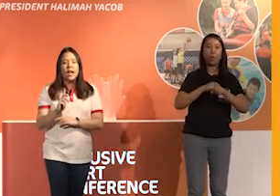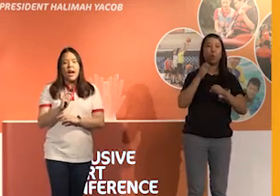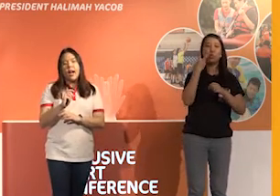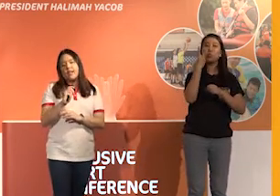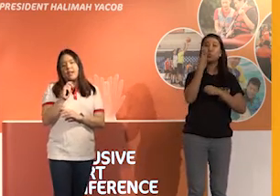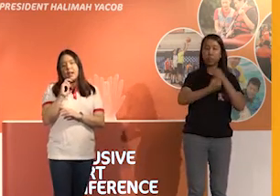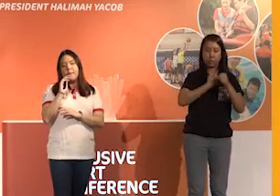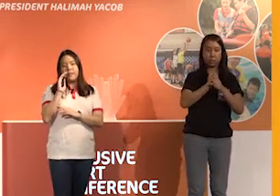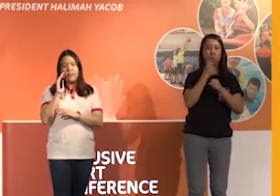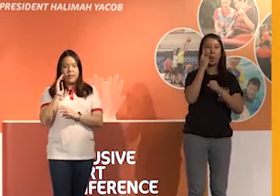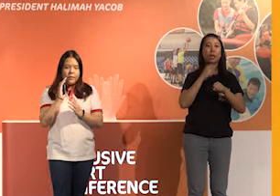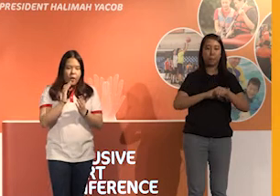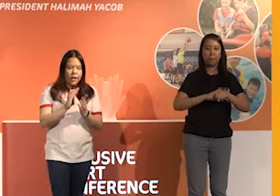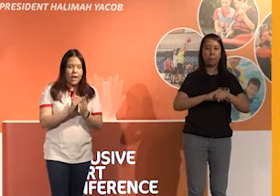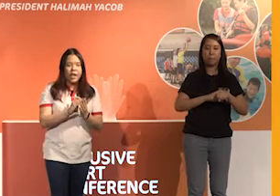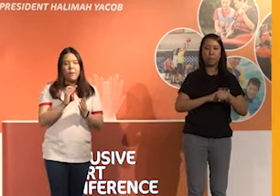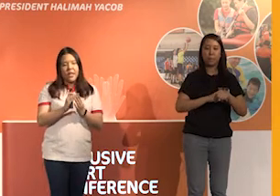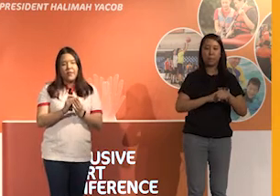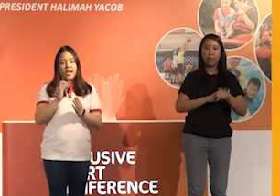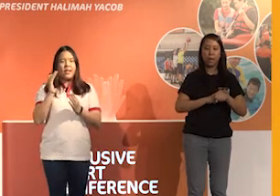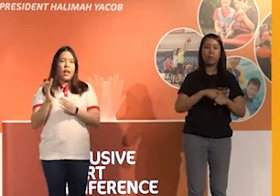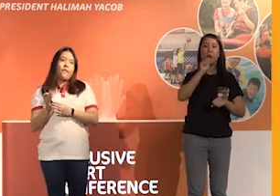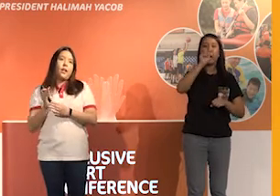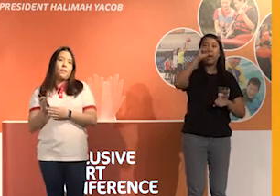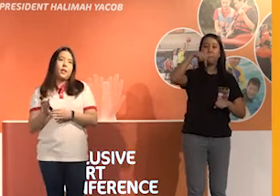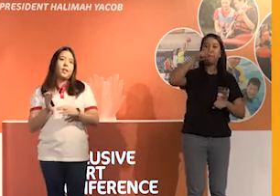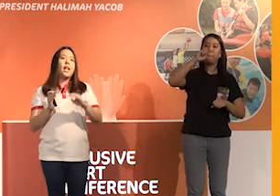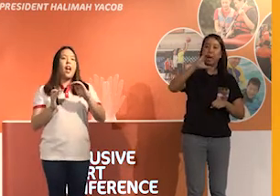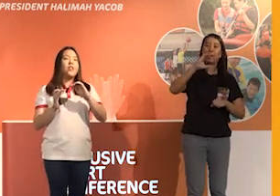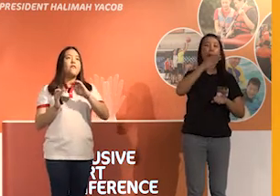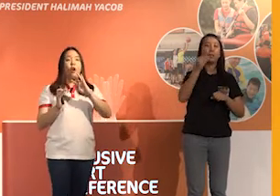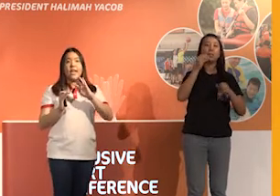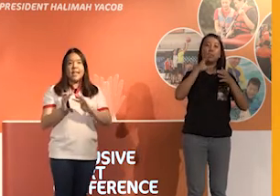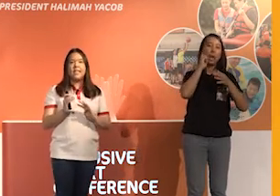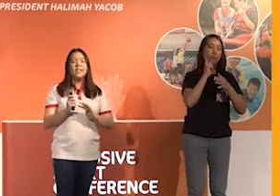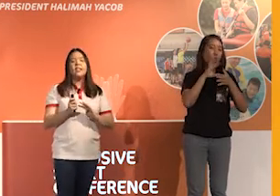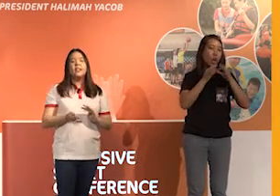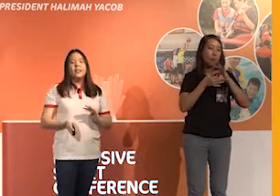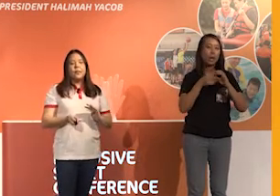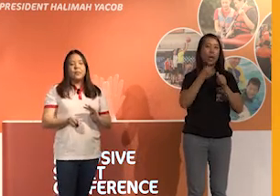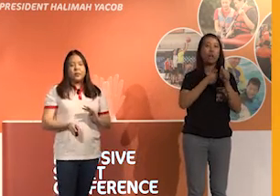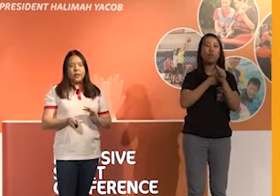years. And for the Asia Pacific and Deaf Rapid is every 4 years.